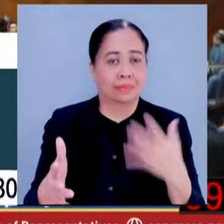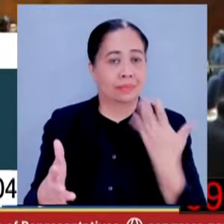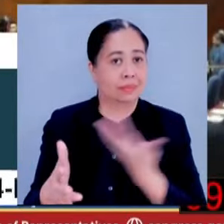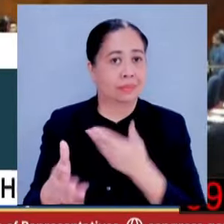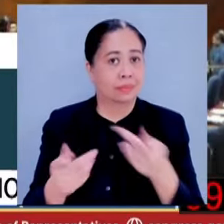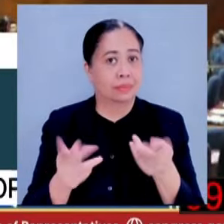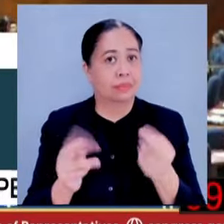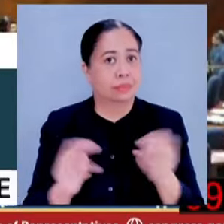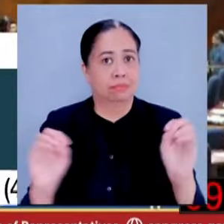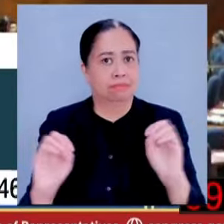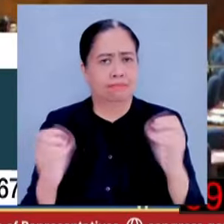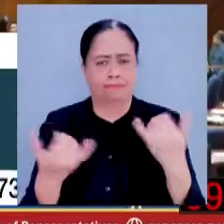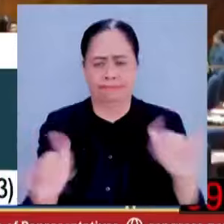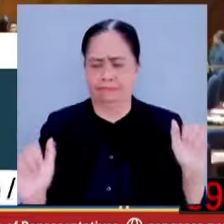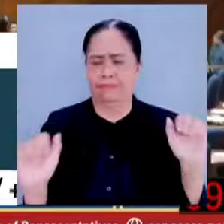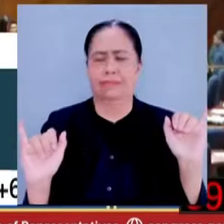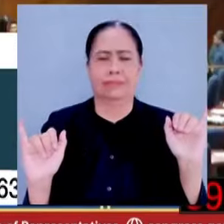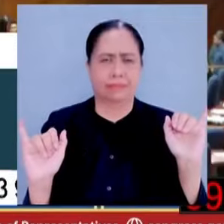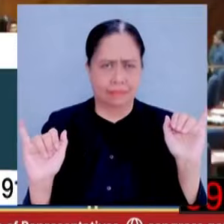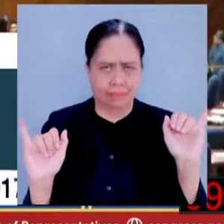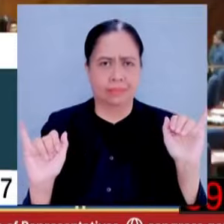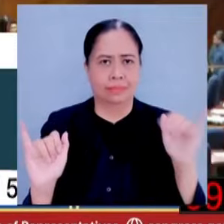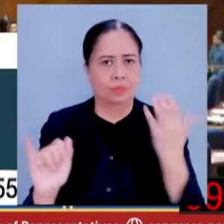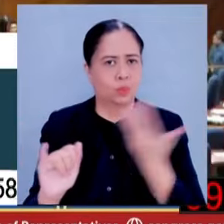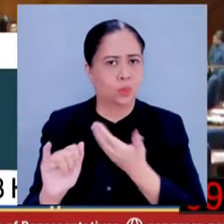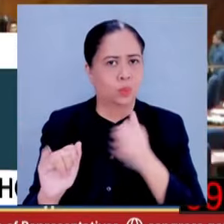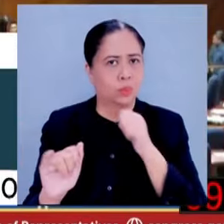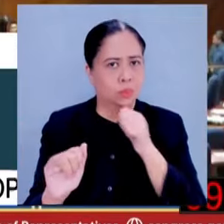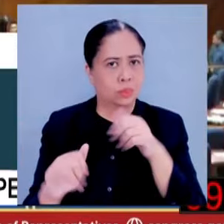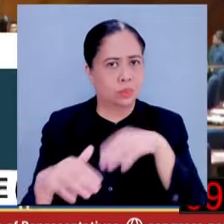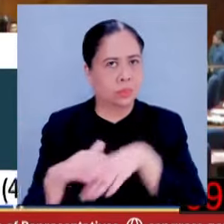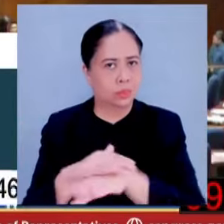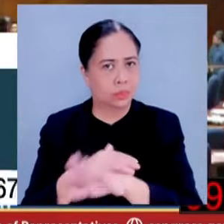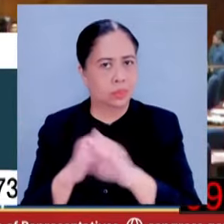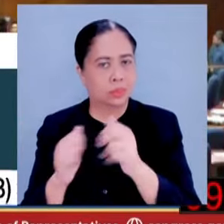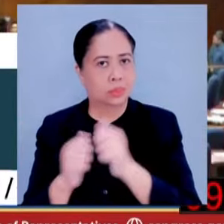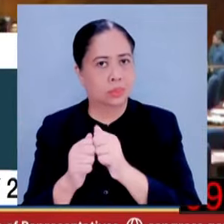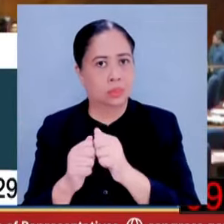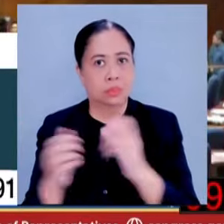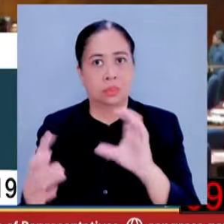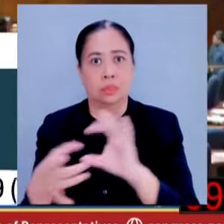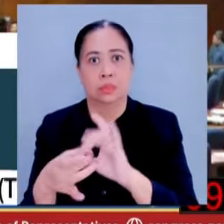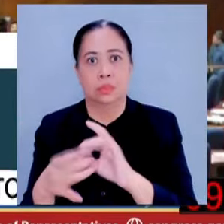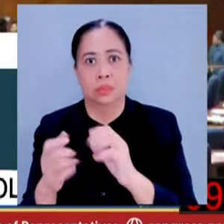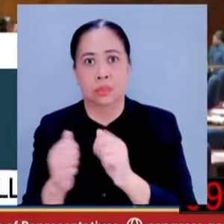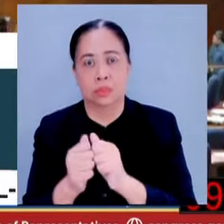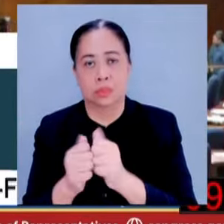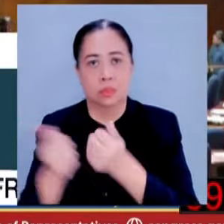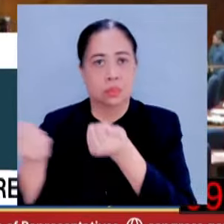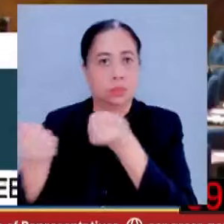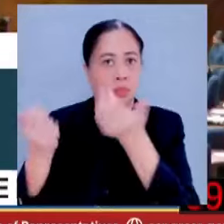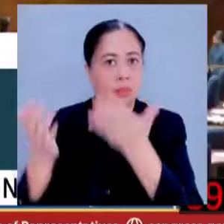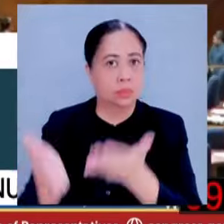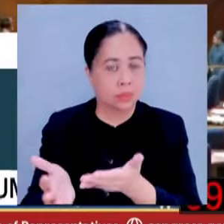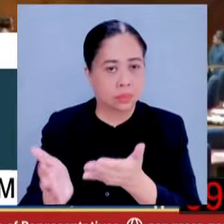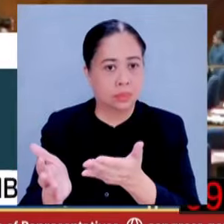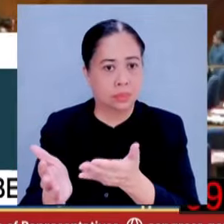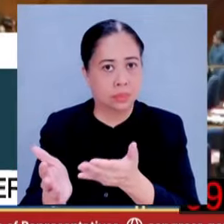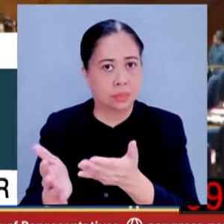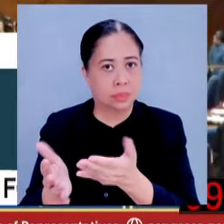our position has not changed, that we are not entering into a coalition with the administration